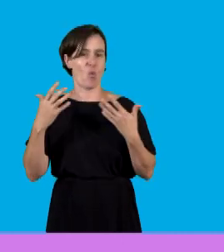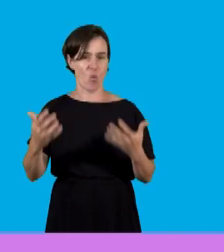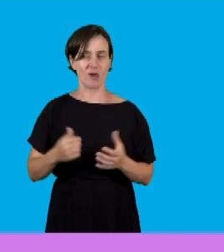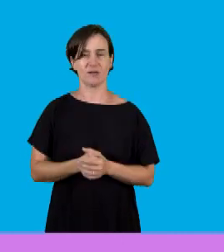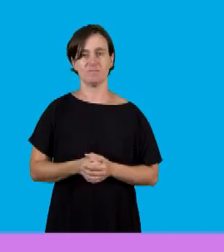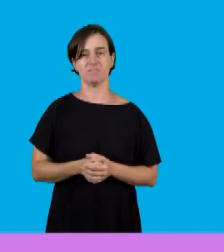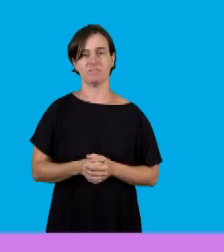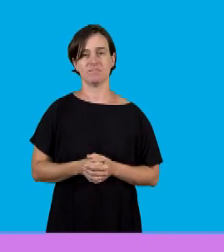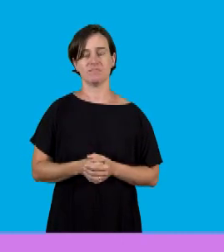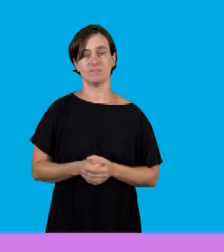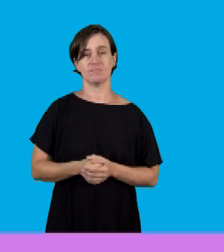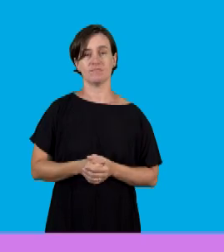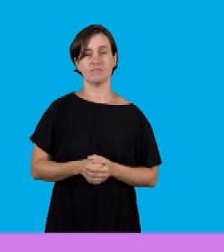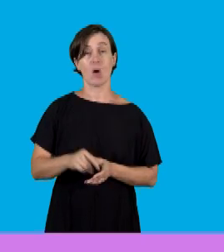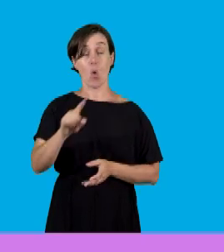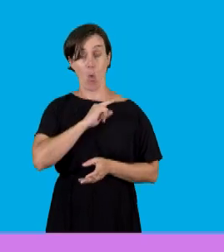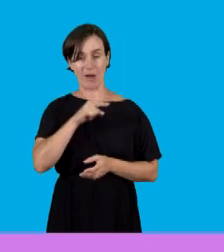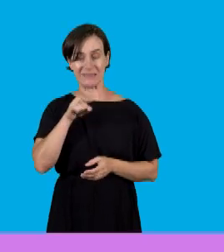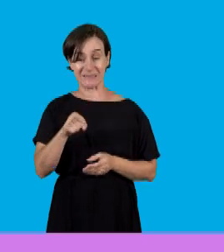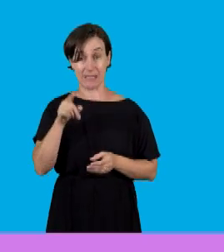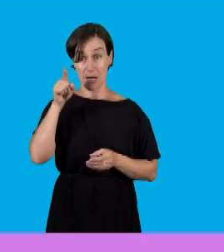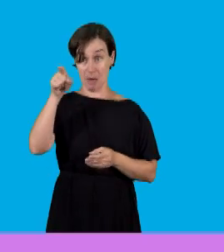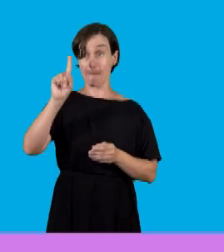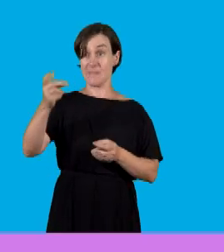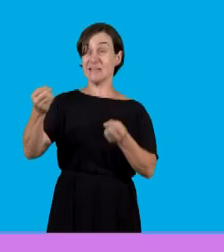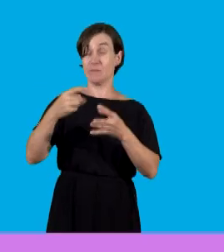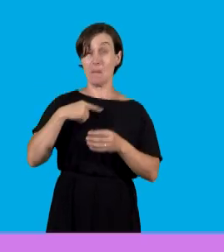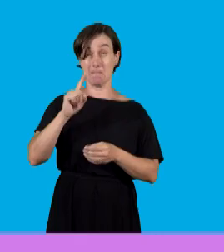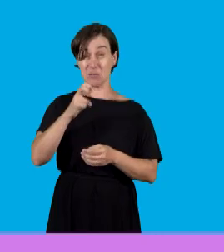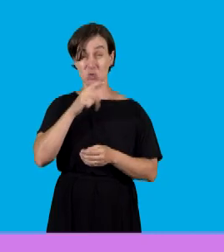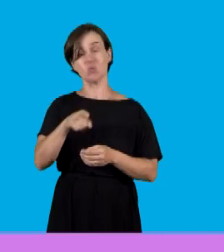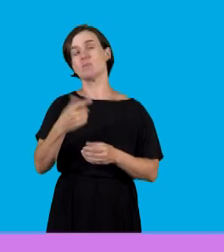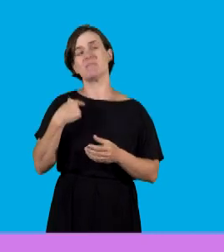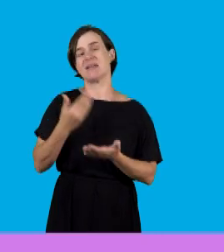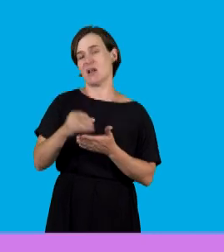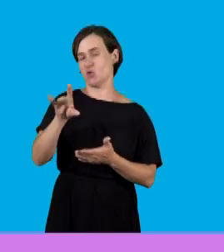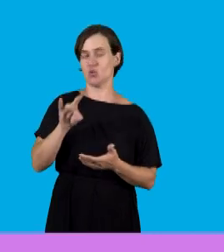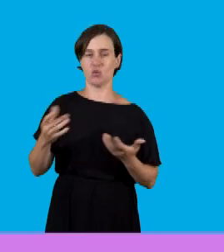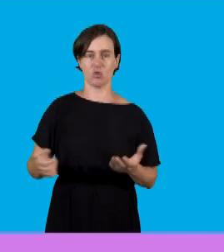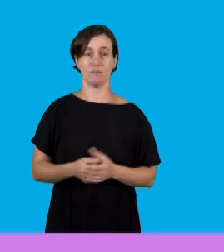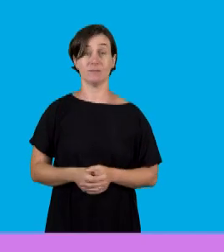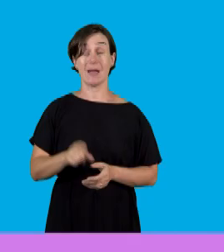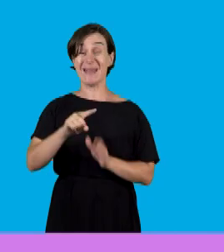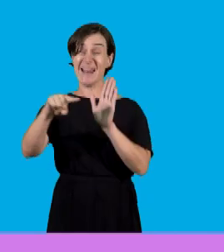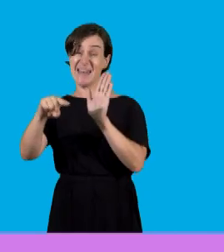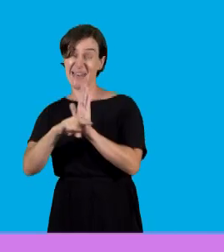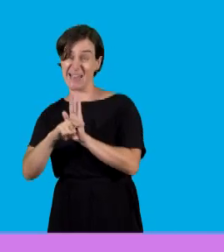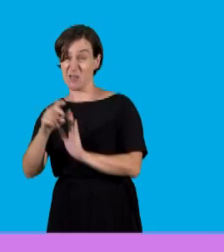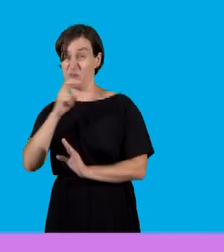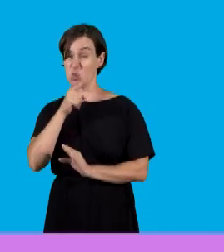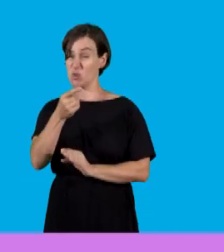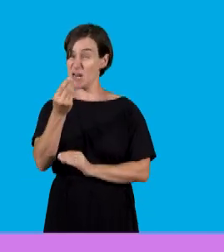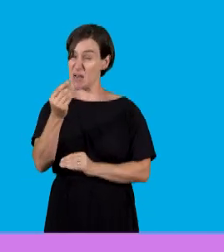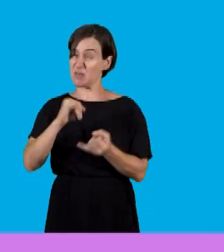to express a number scale because it does not include any units of some sort. The disadvantage now